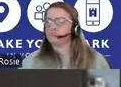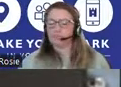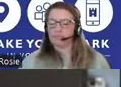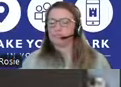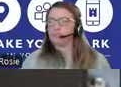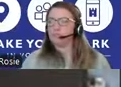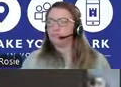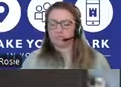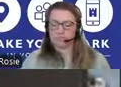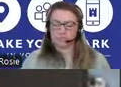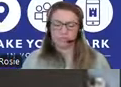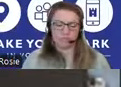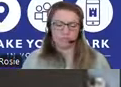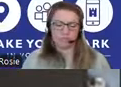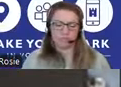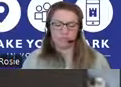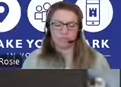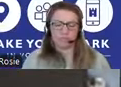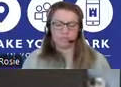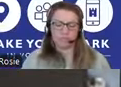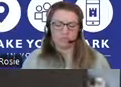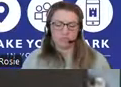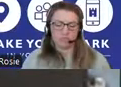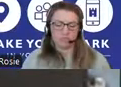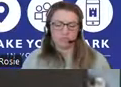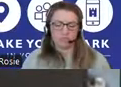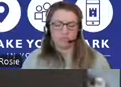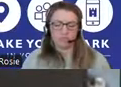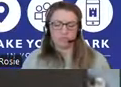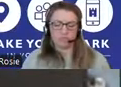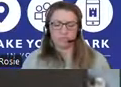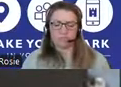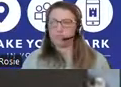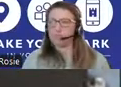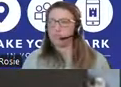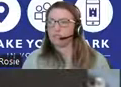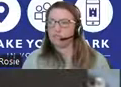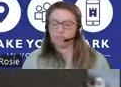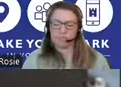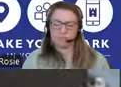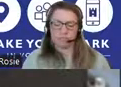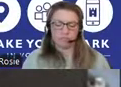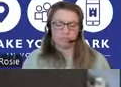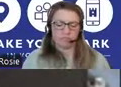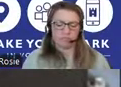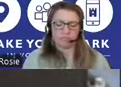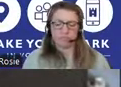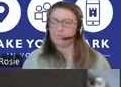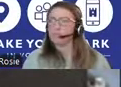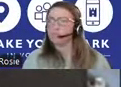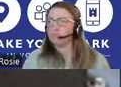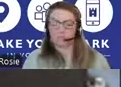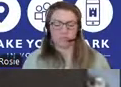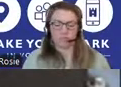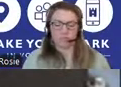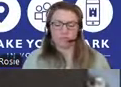with. And Roba then is still a member of staff. So she's been with us for, I think, 3 years and is still, you